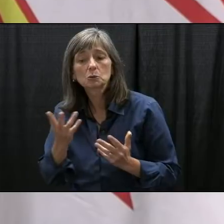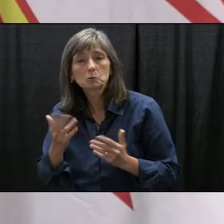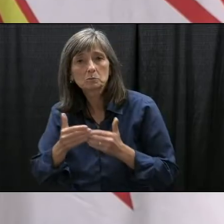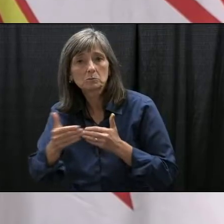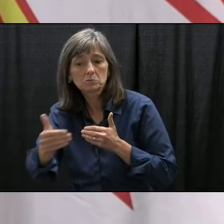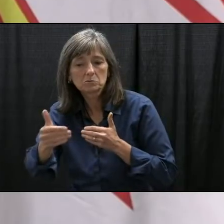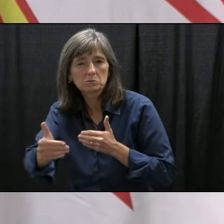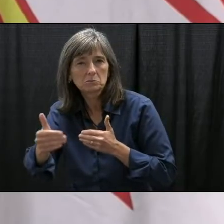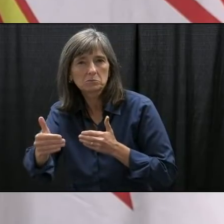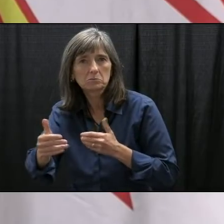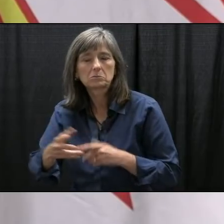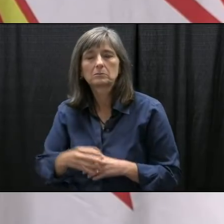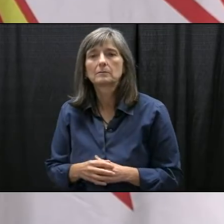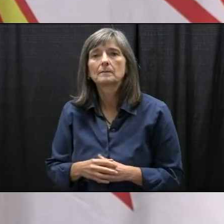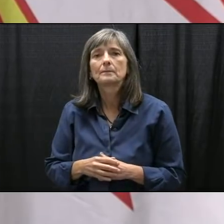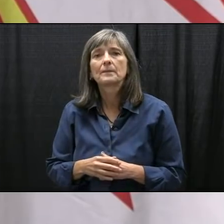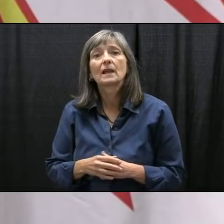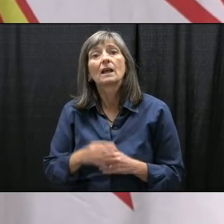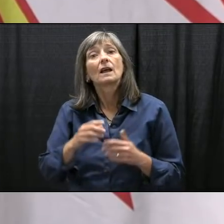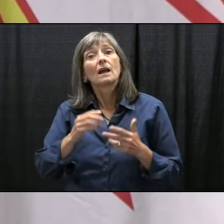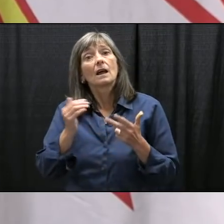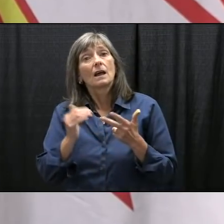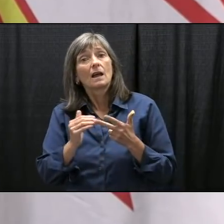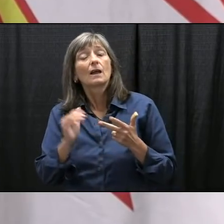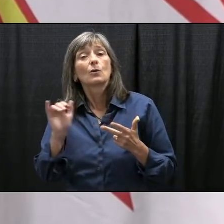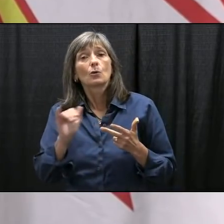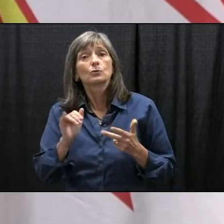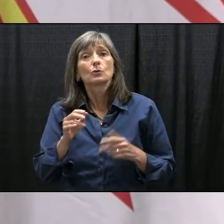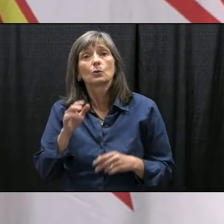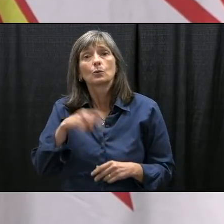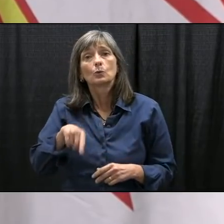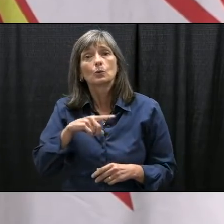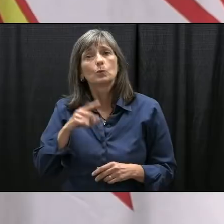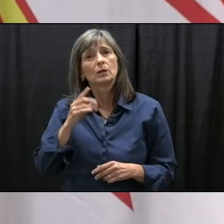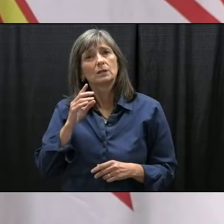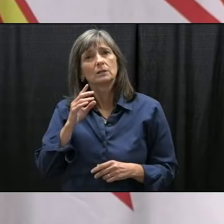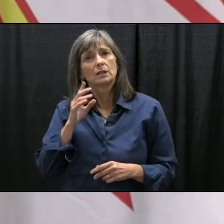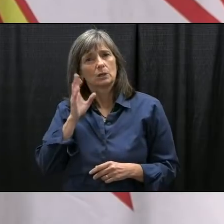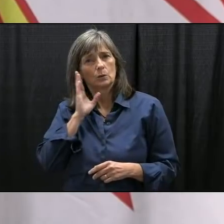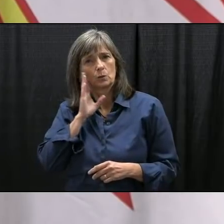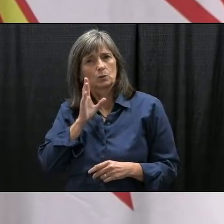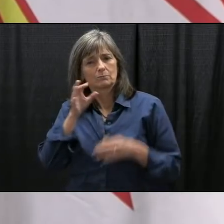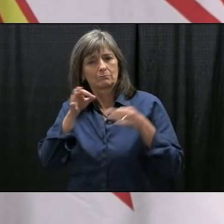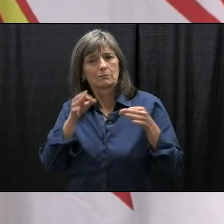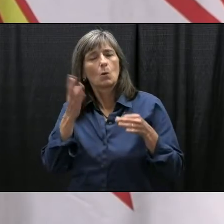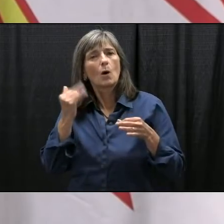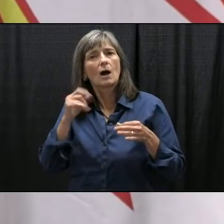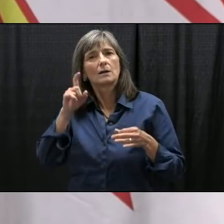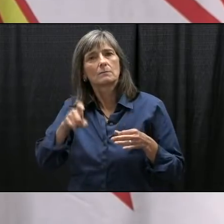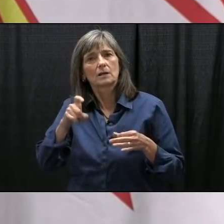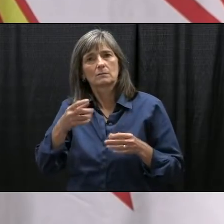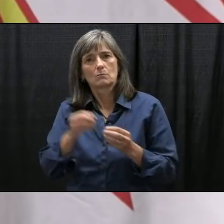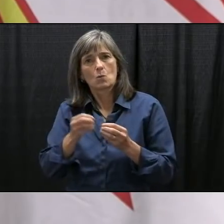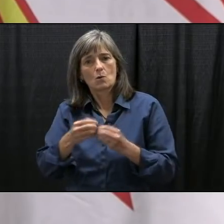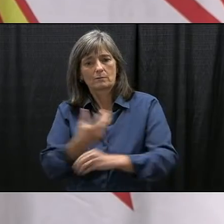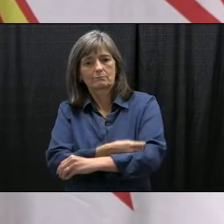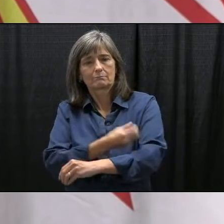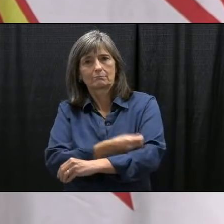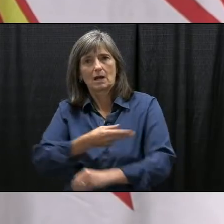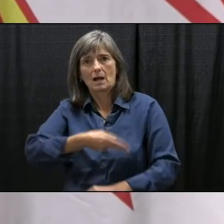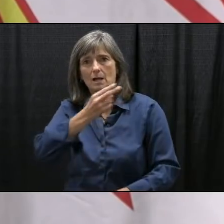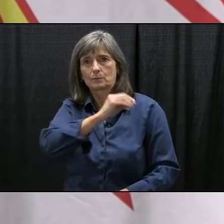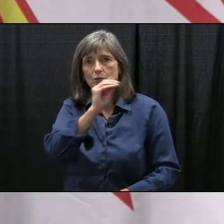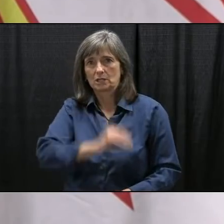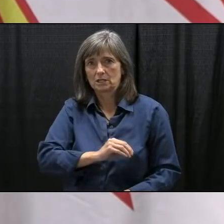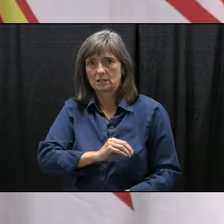And the rest of the time, I just wanted to look at and provide the rationale for why we need increasing vaccination rates in Newfoundland and Labrador, despite